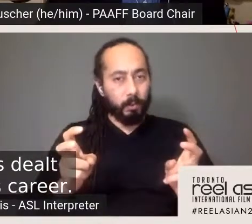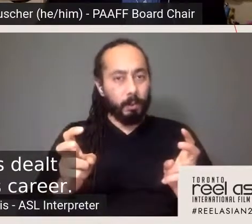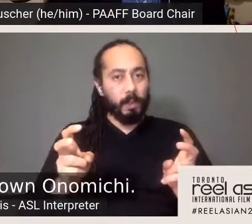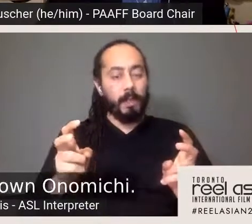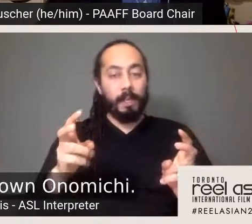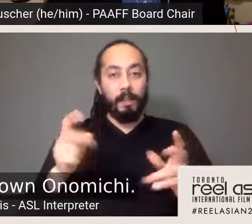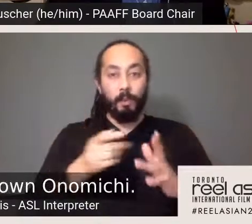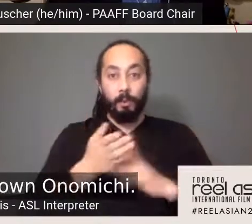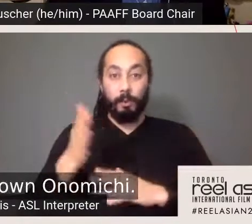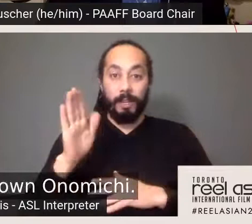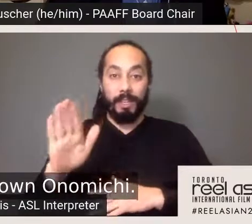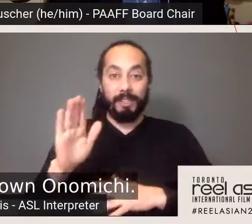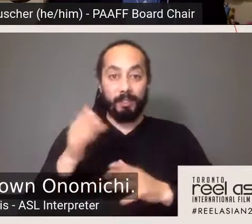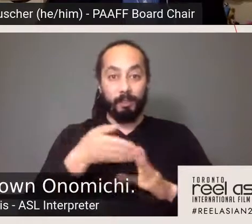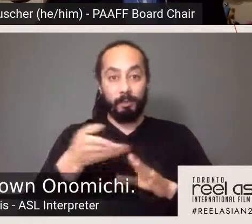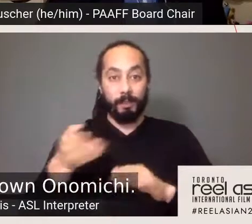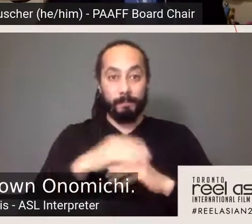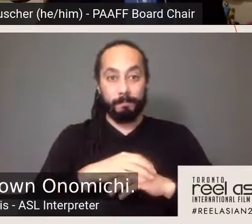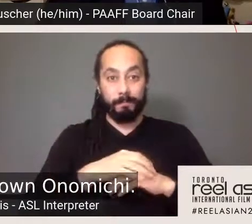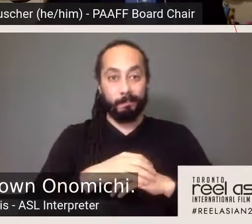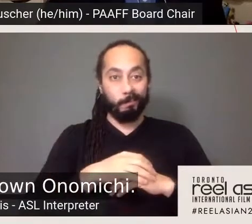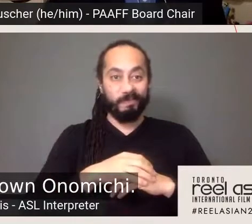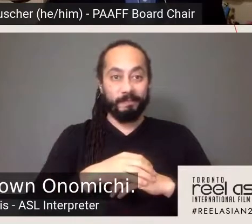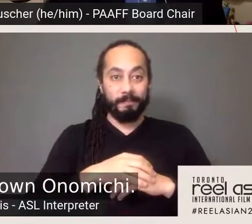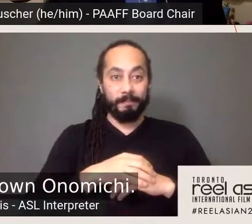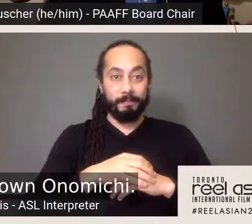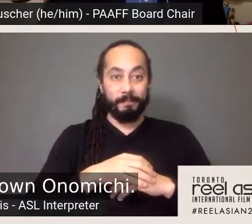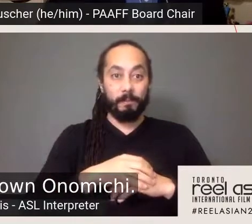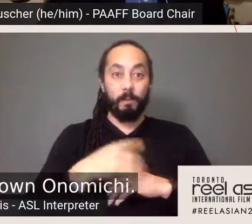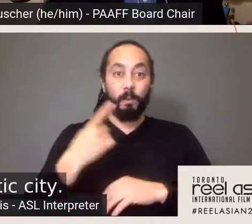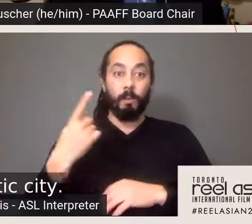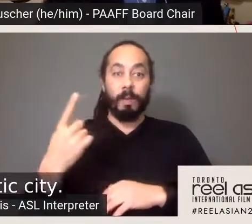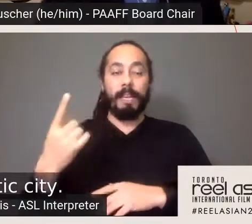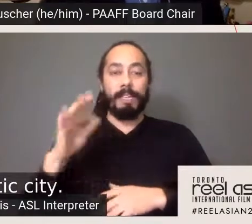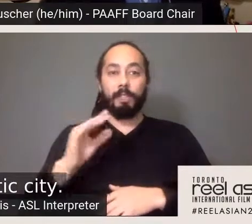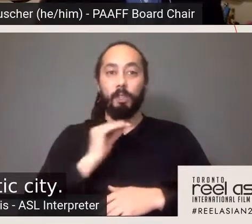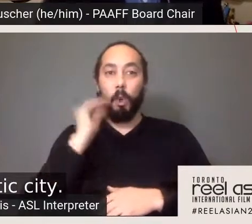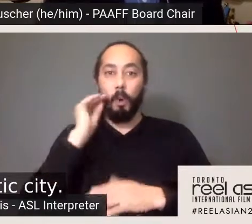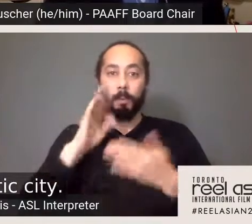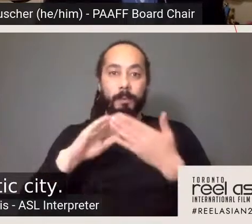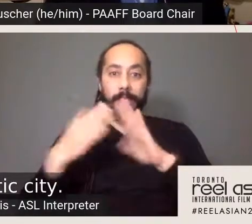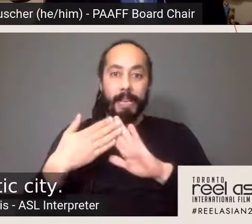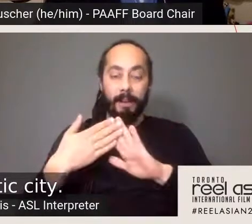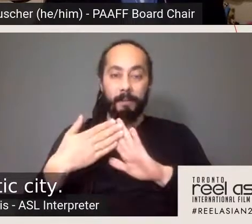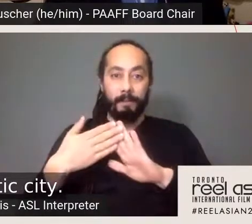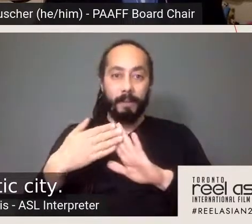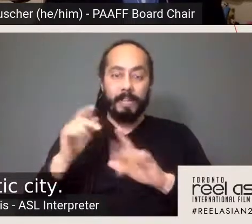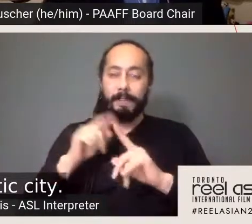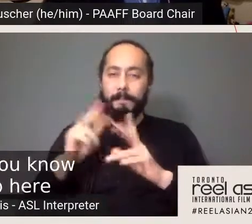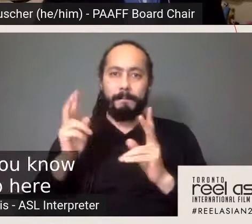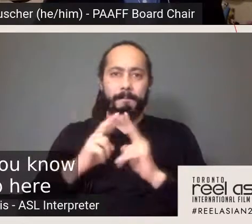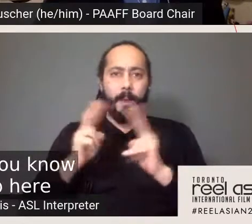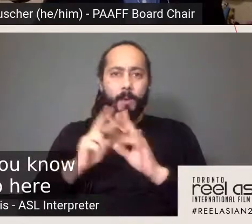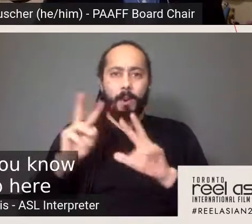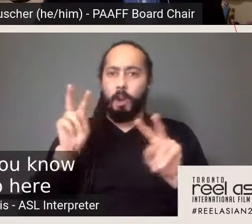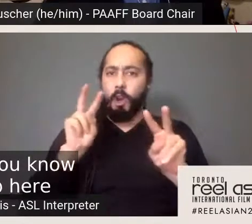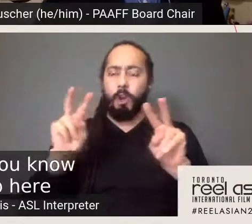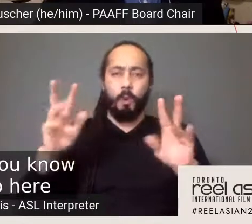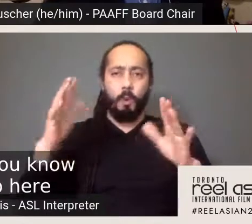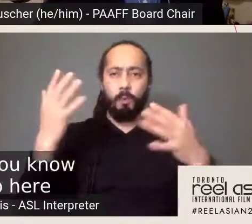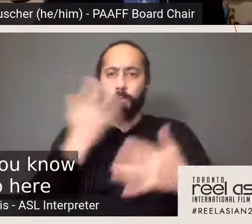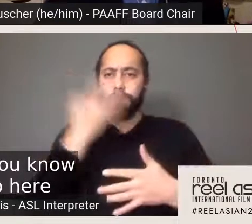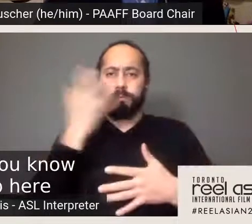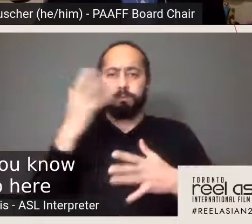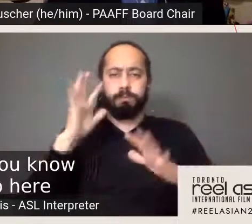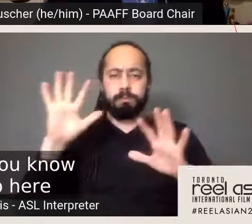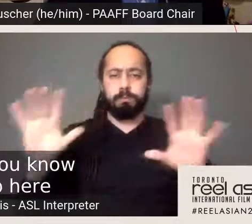career. One of which is his hometown, Onomichi. It's a very cinematic city. Probably many